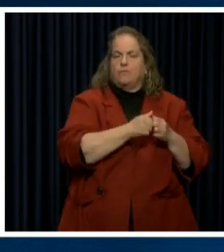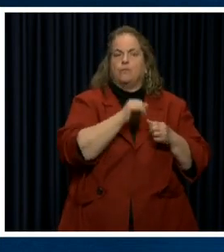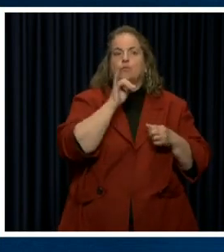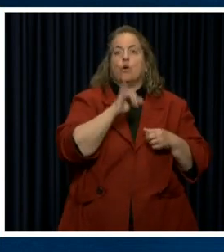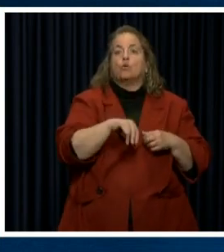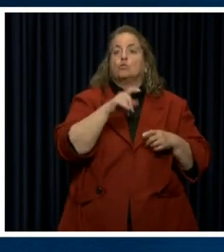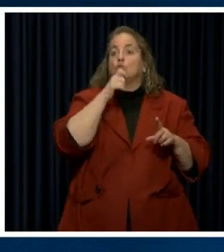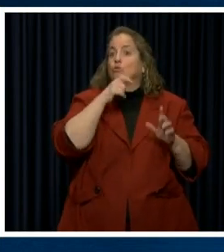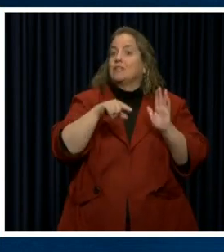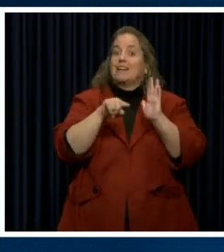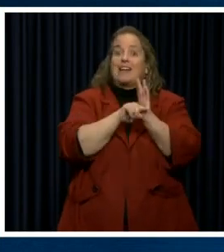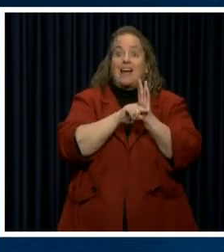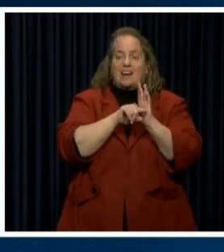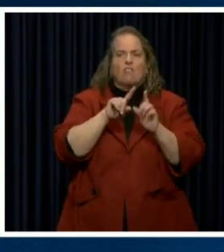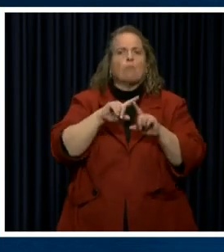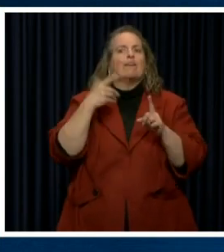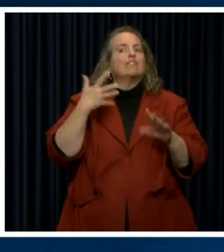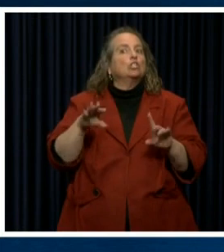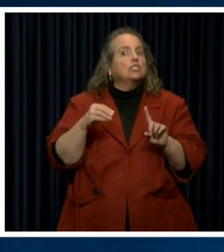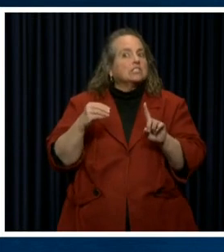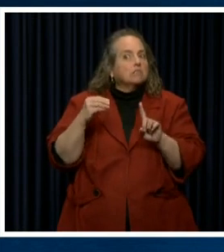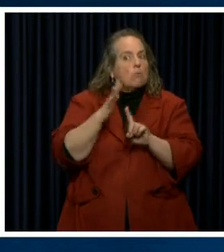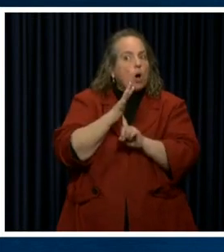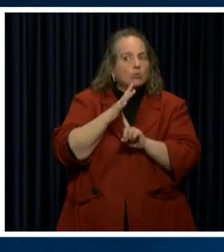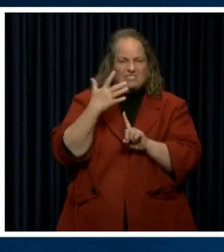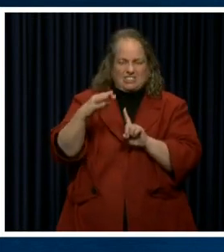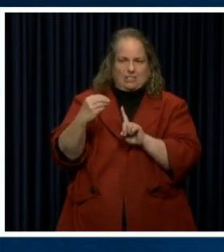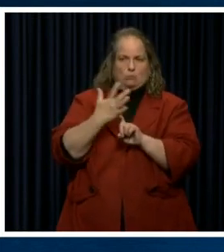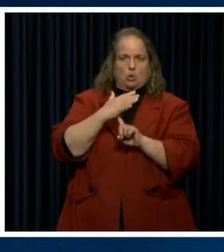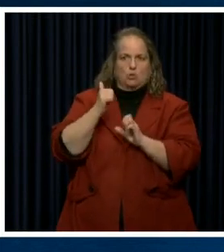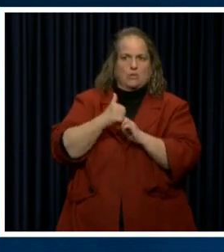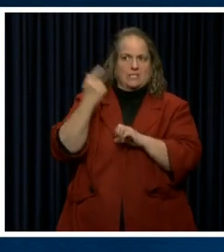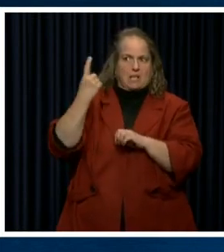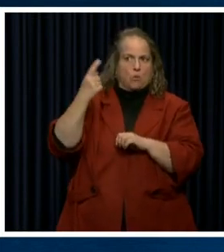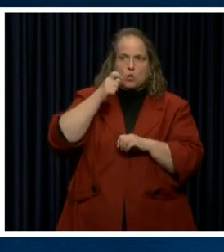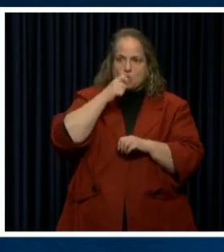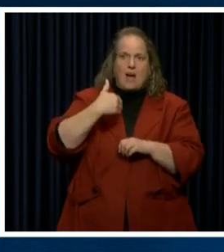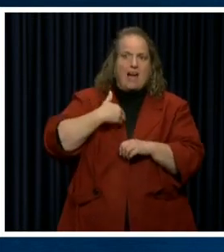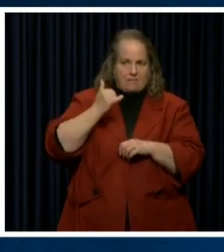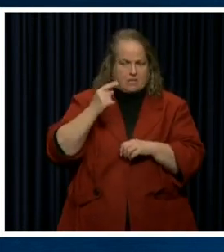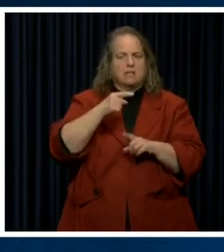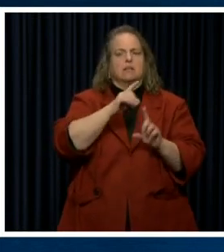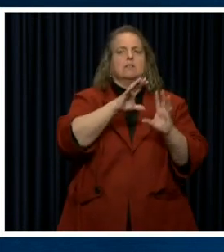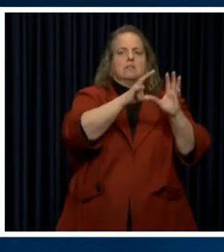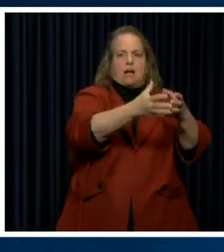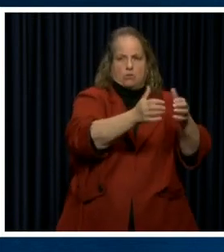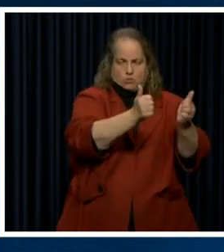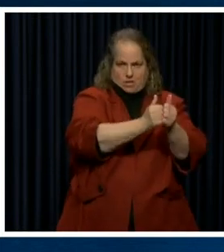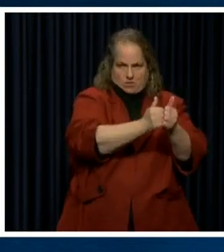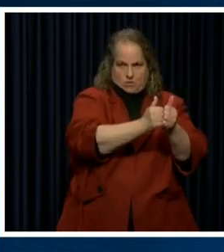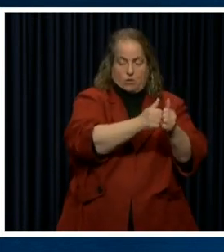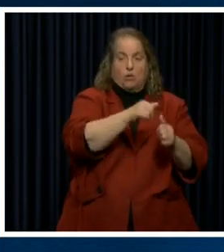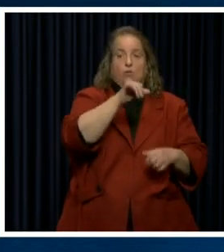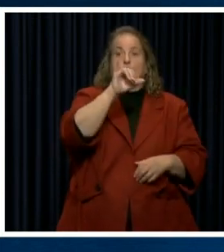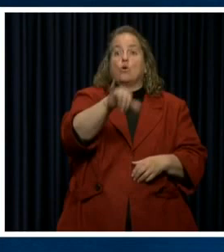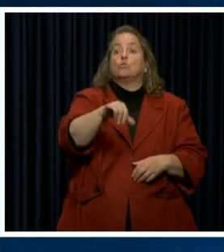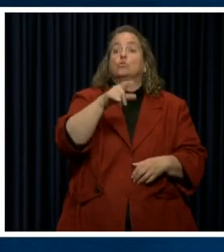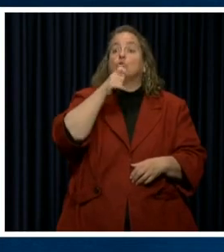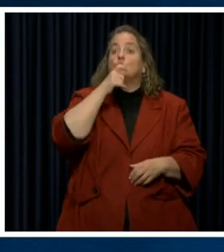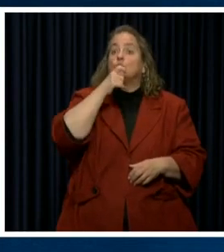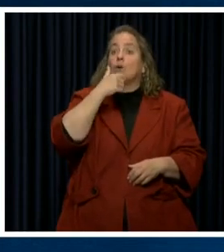have tested negative but had been exposed to someone who was positive, they would be housed together. And those who